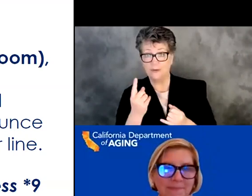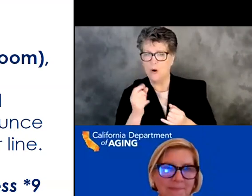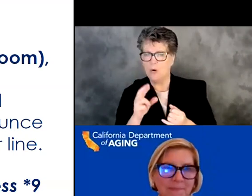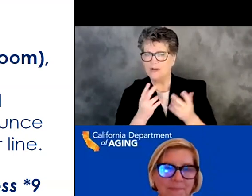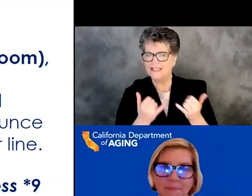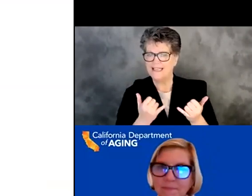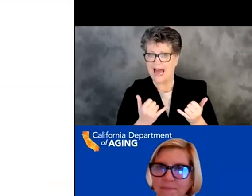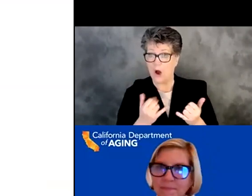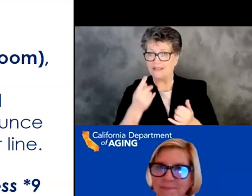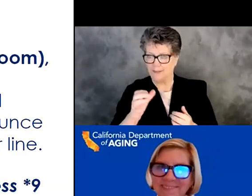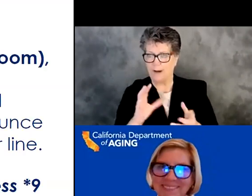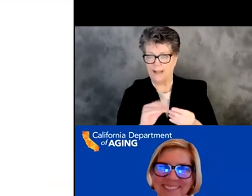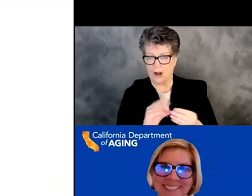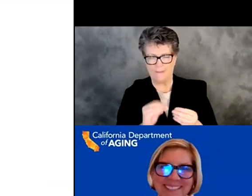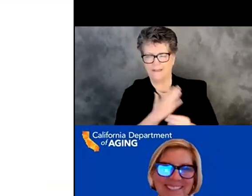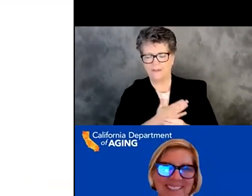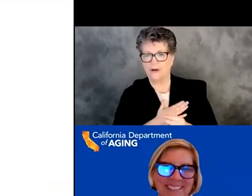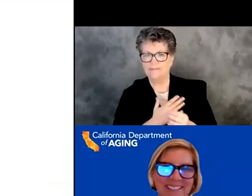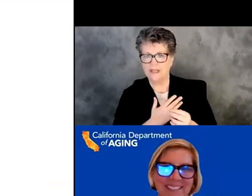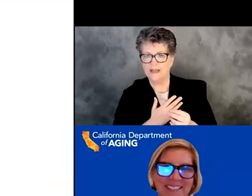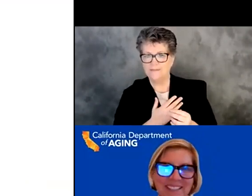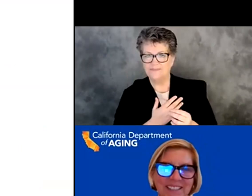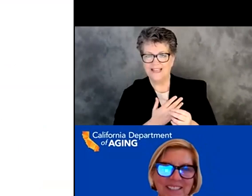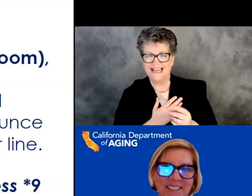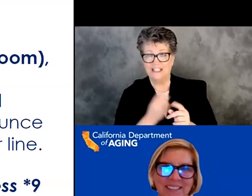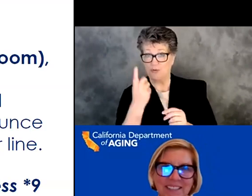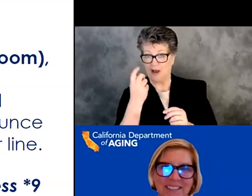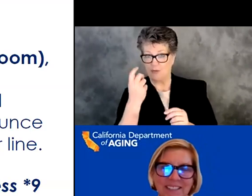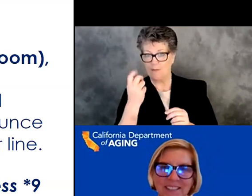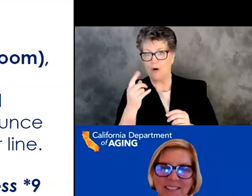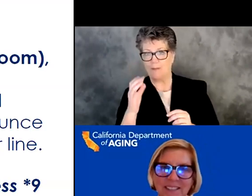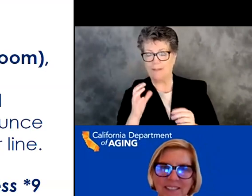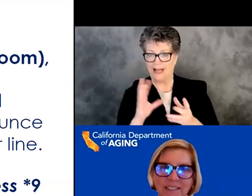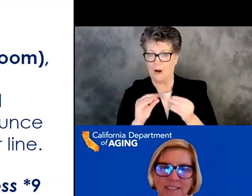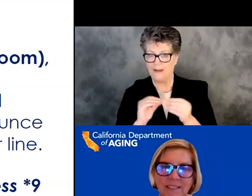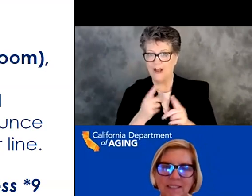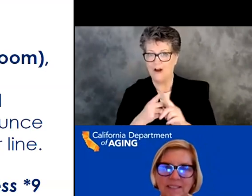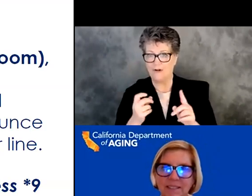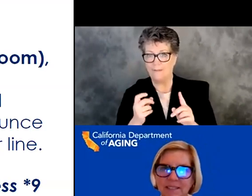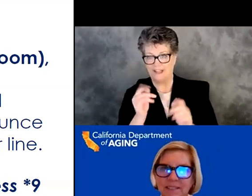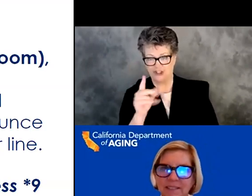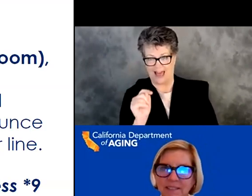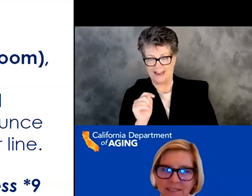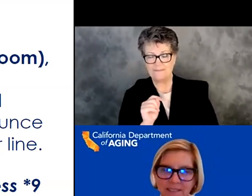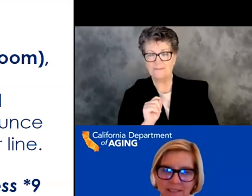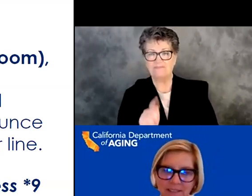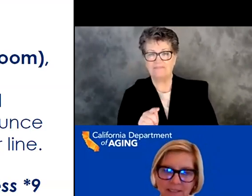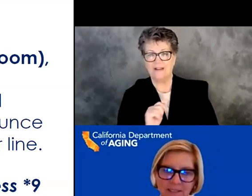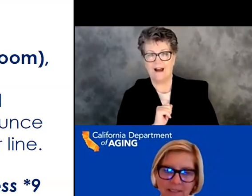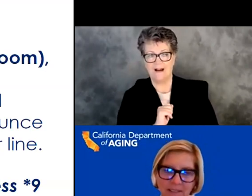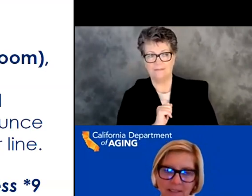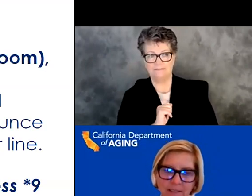now is the public comment, excuse me. I can share one more public comment from the chat. Thank you.